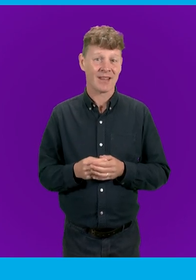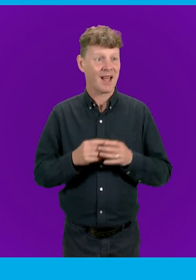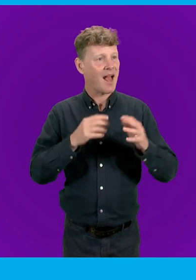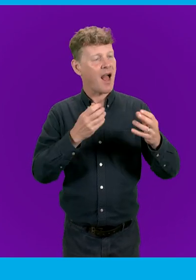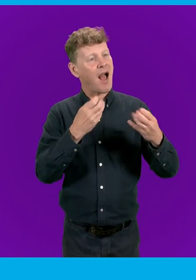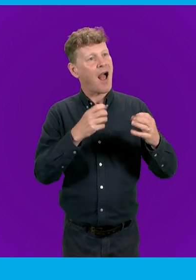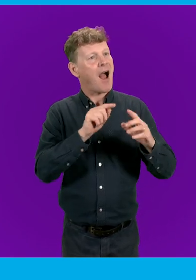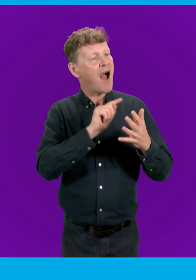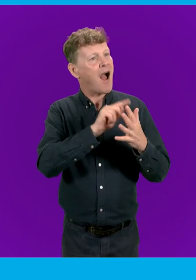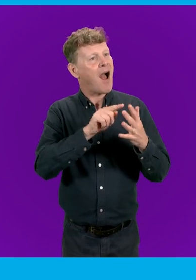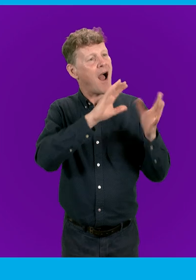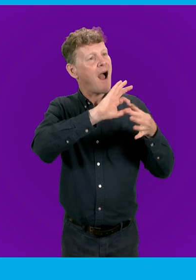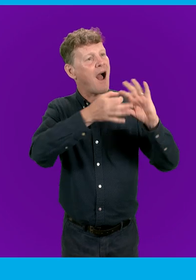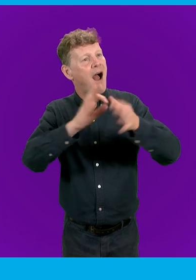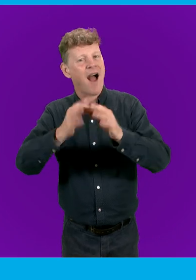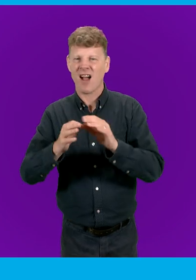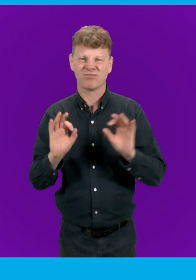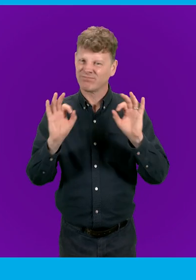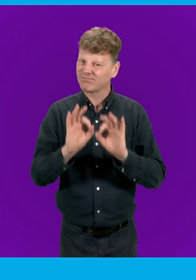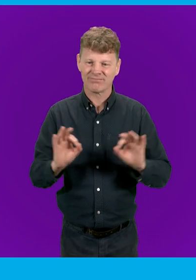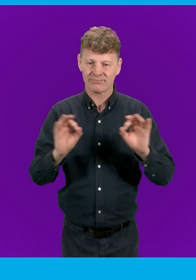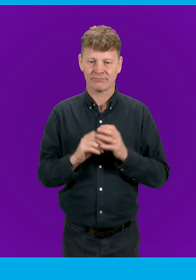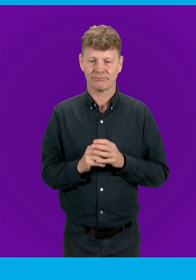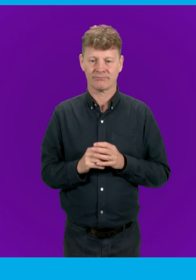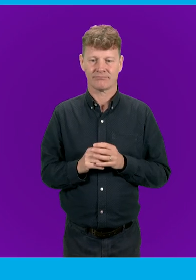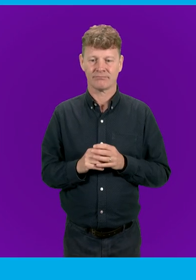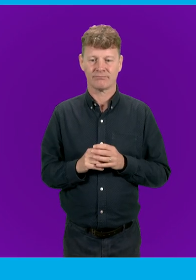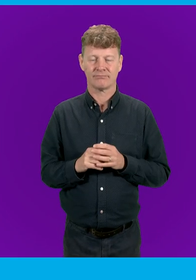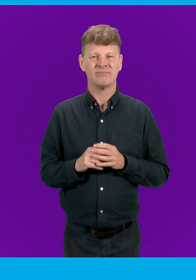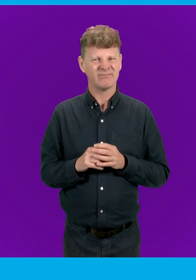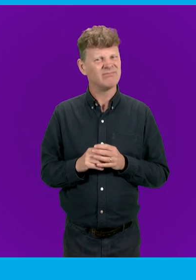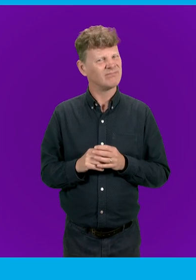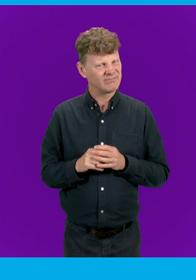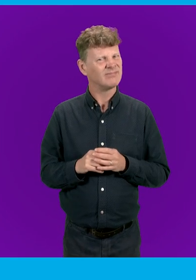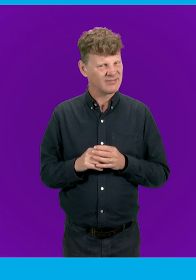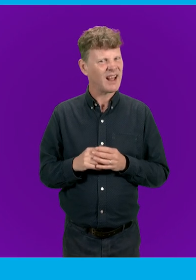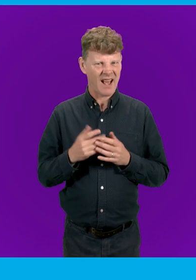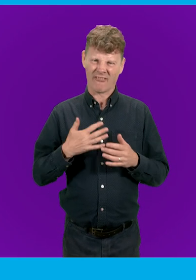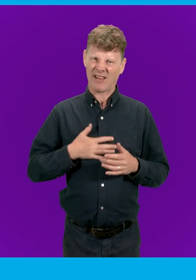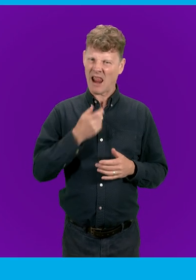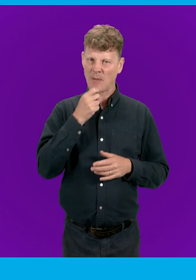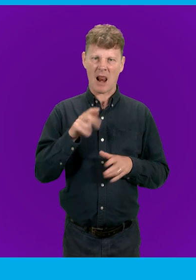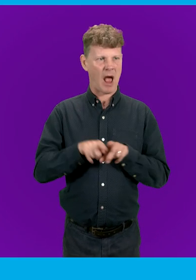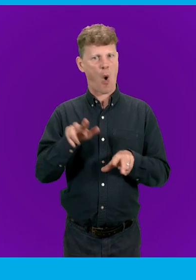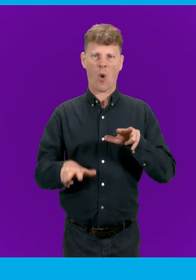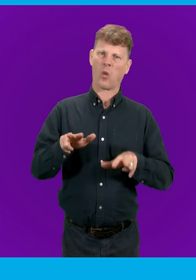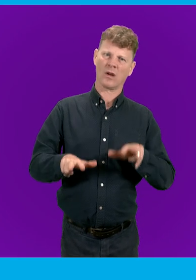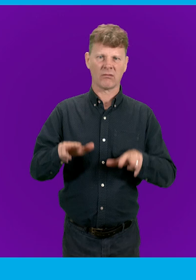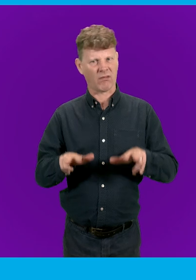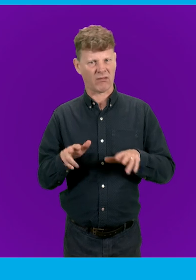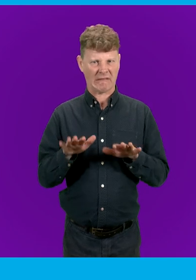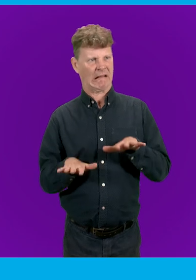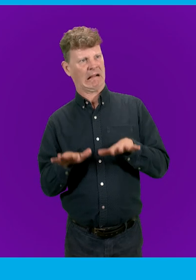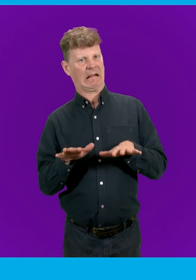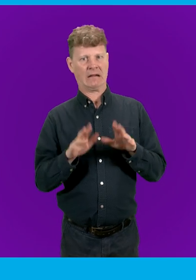flowing as you would have thought. Yeah, it kind of became a little bit of an awkward subject in school, I think, because like you were saying,